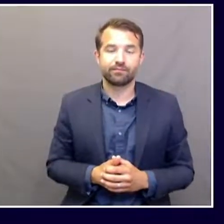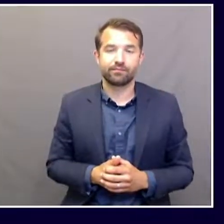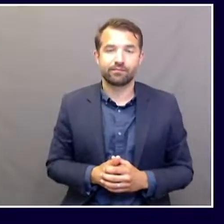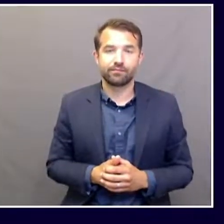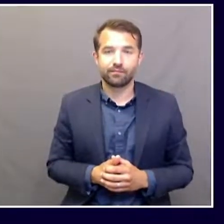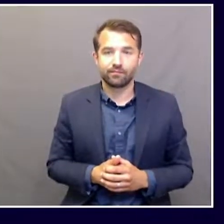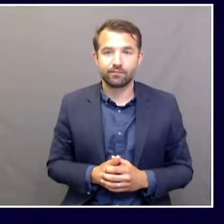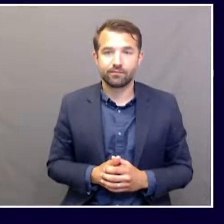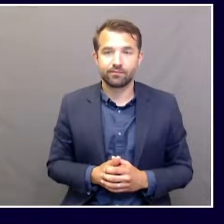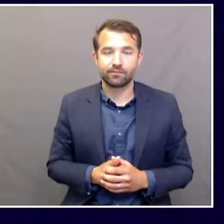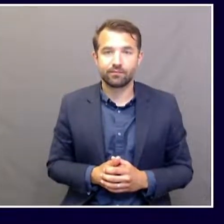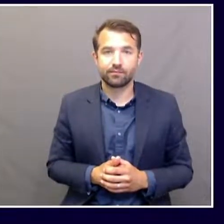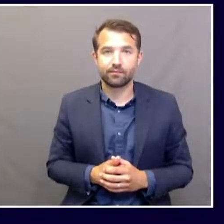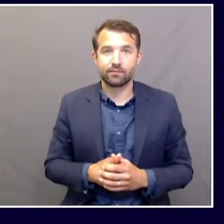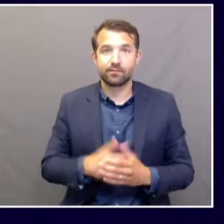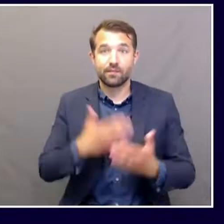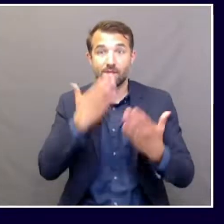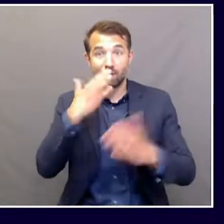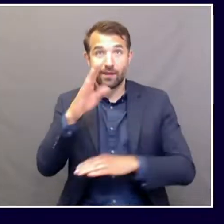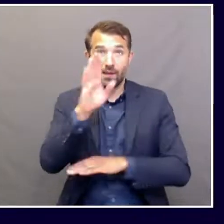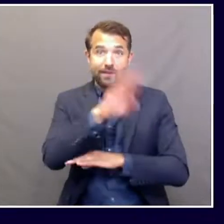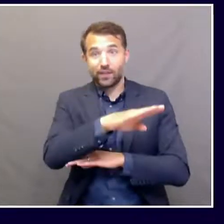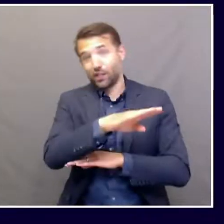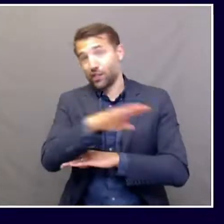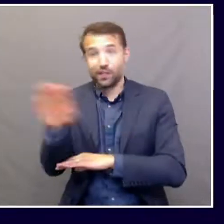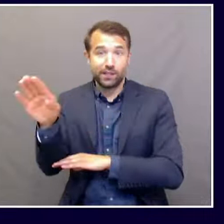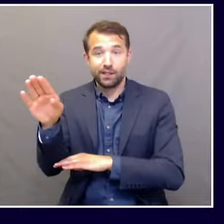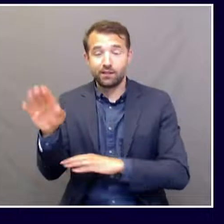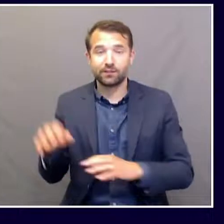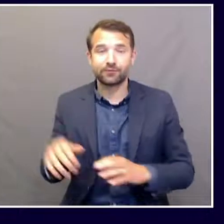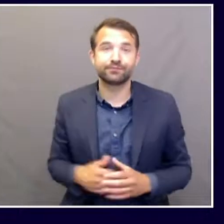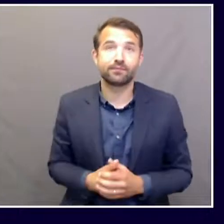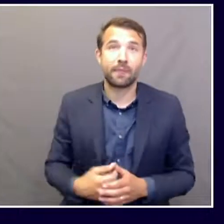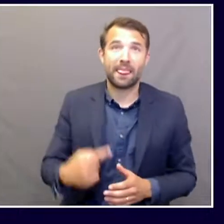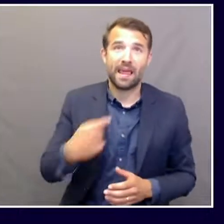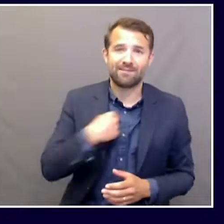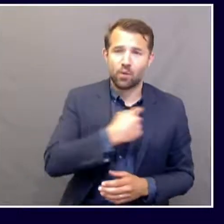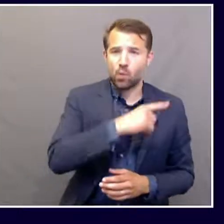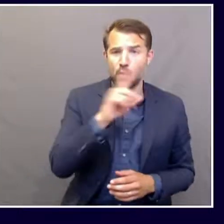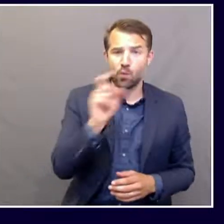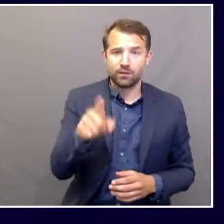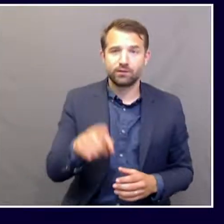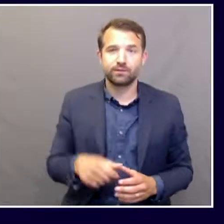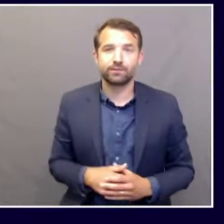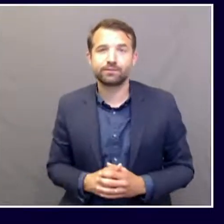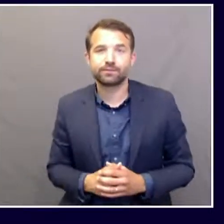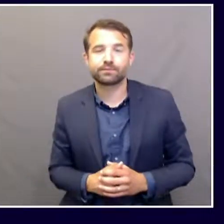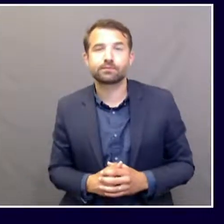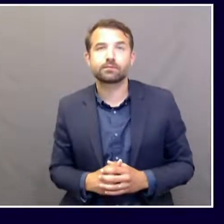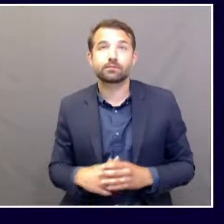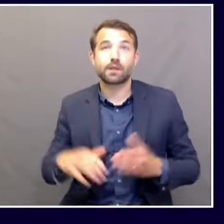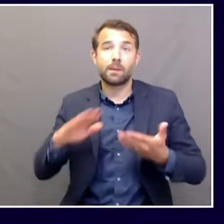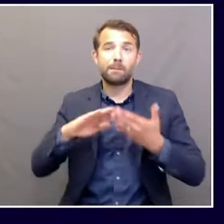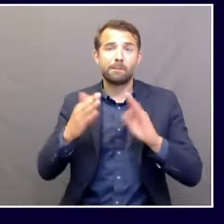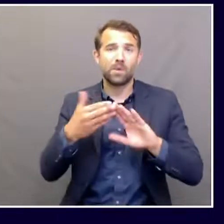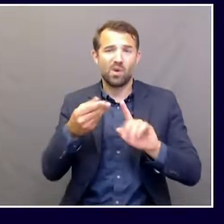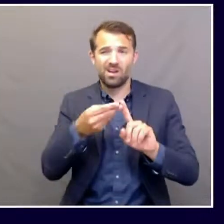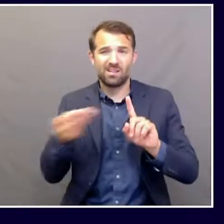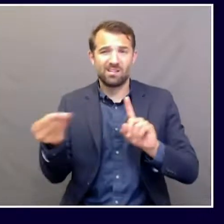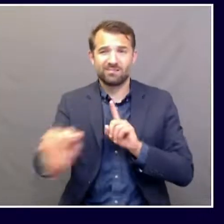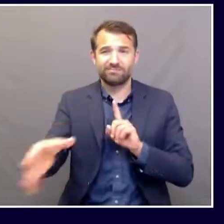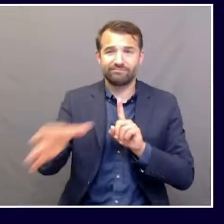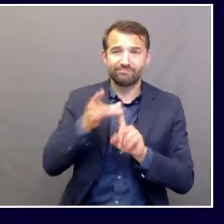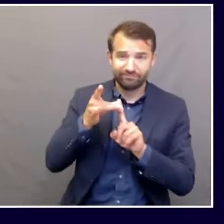Good afternoon, Dr. Shaw and Commissioner Lambrou. I had a question about community transmission. Early on in the pandemic, we talked a lot